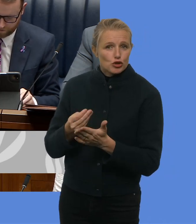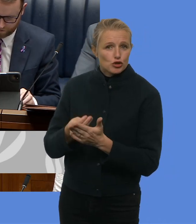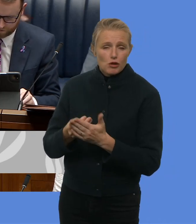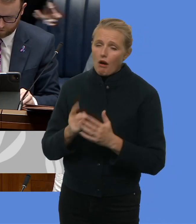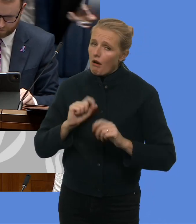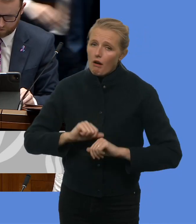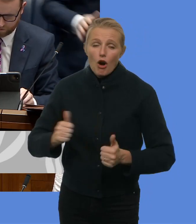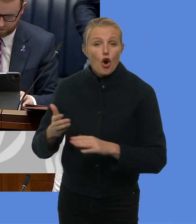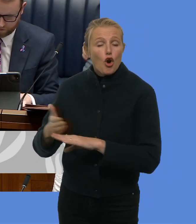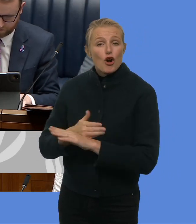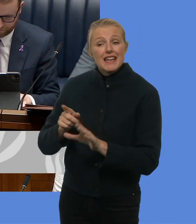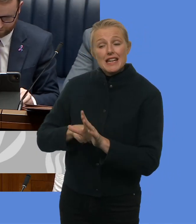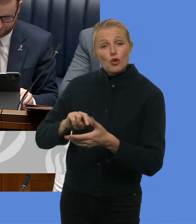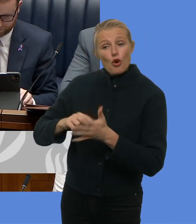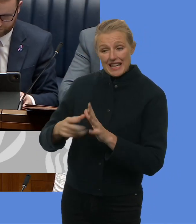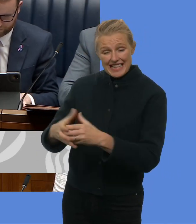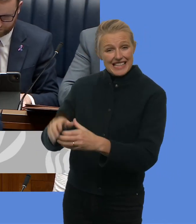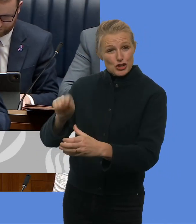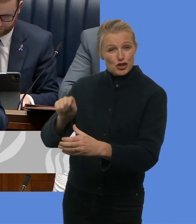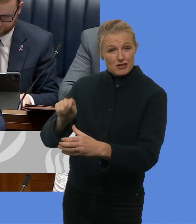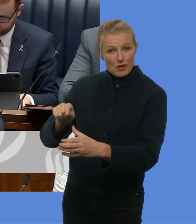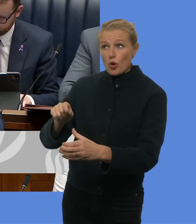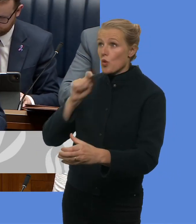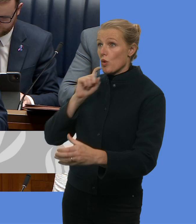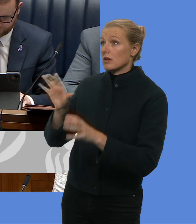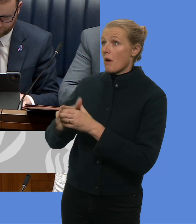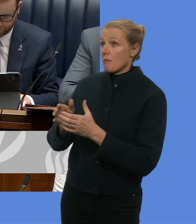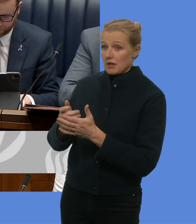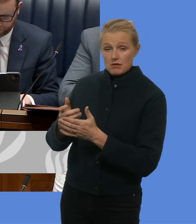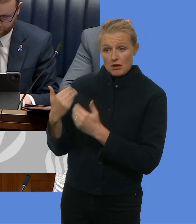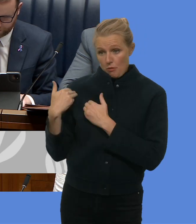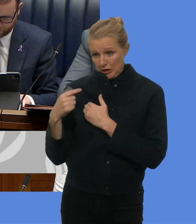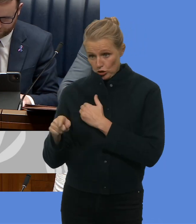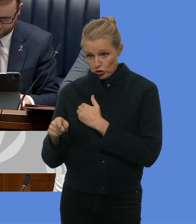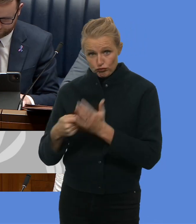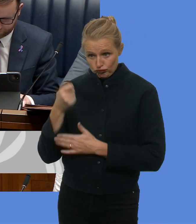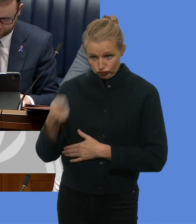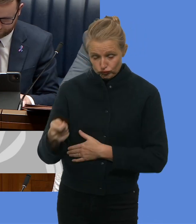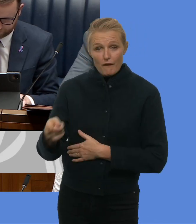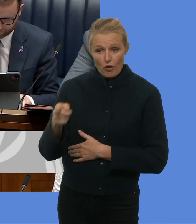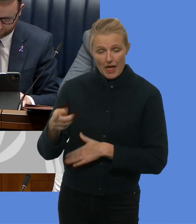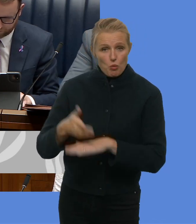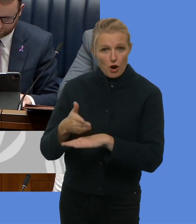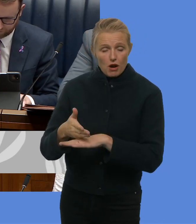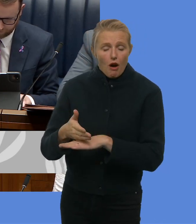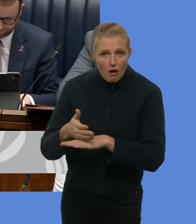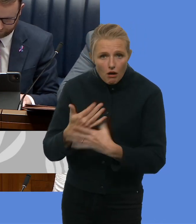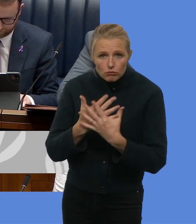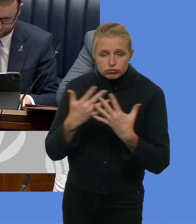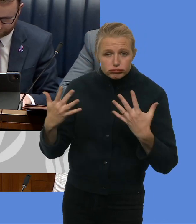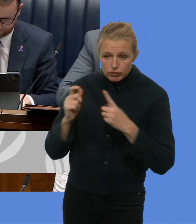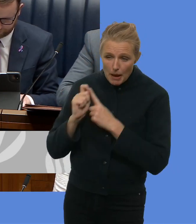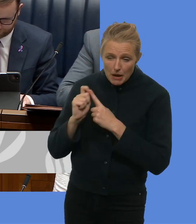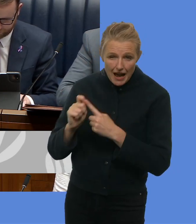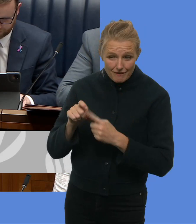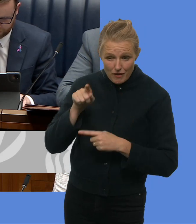Years Organisation is who the department commissioned to carry out this work for us, and the uptake, I think, demonstrates the very efficient manner